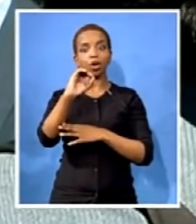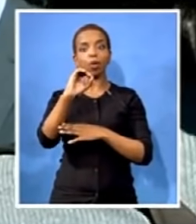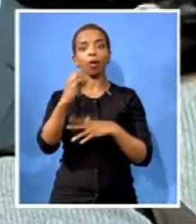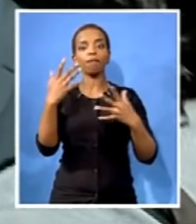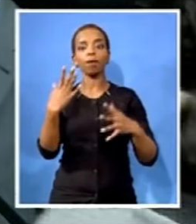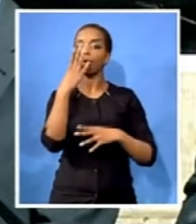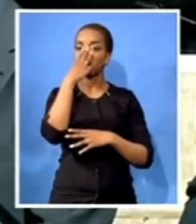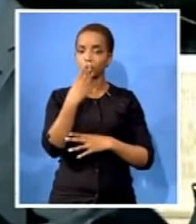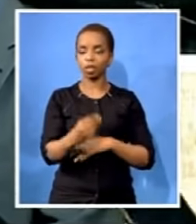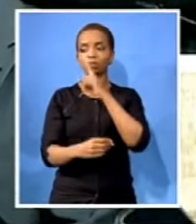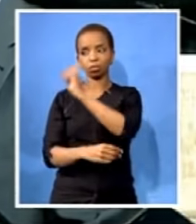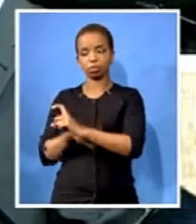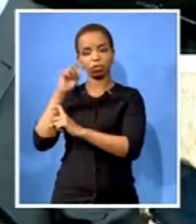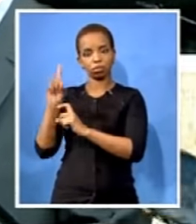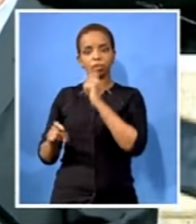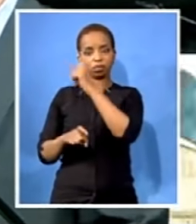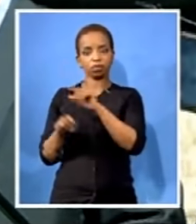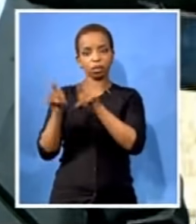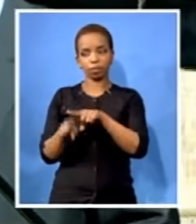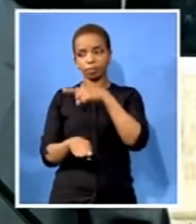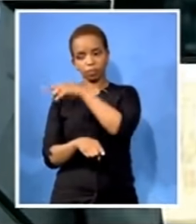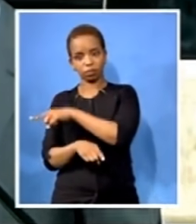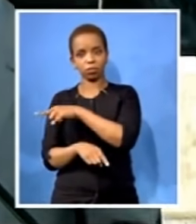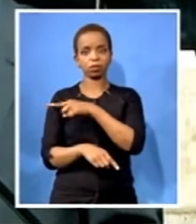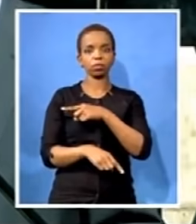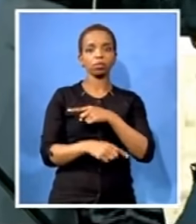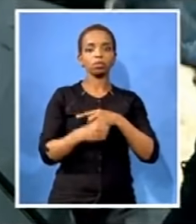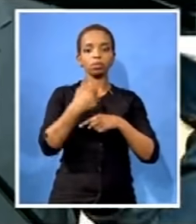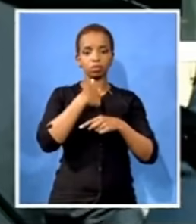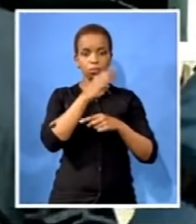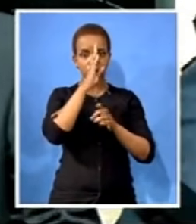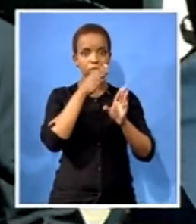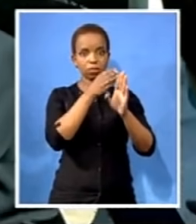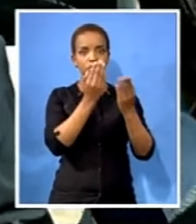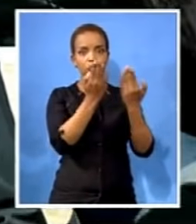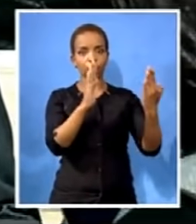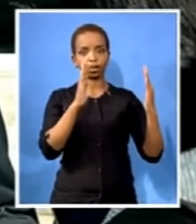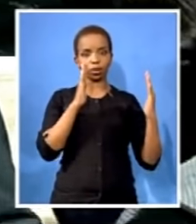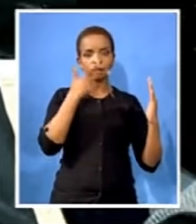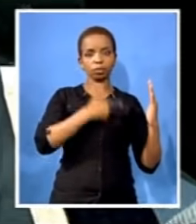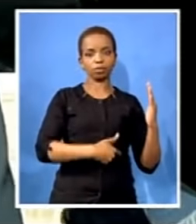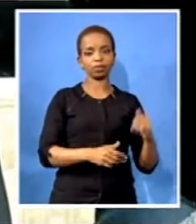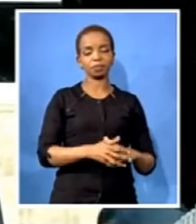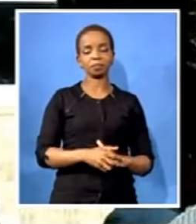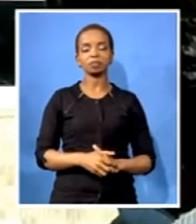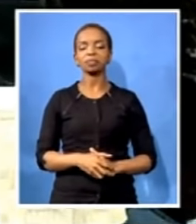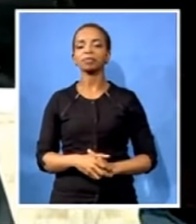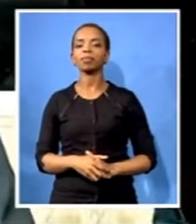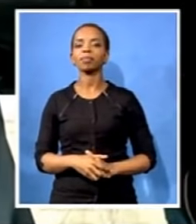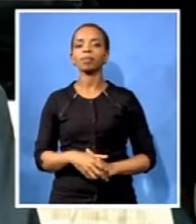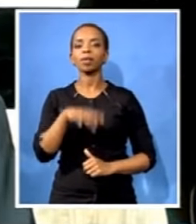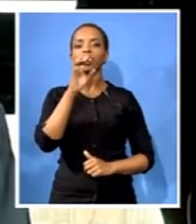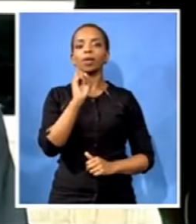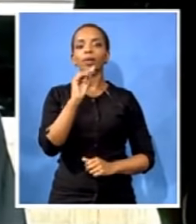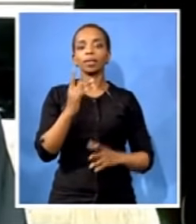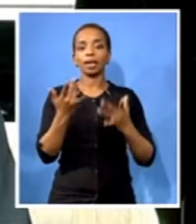Thank you. And then I only deal with politics, all right? So the scanners are being piloted now. You are some of the first people to